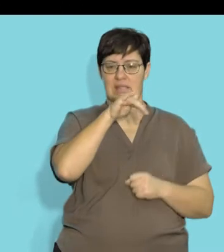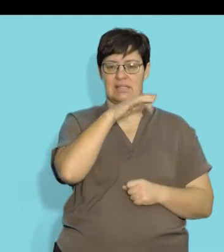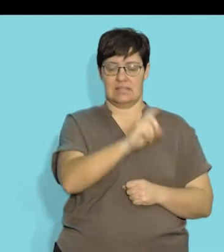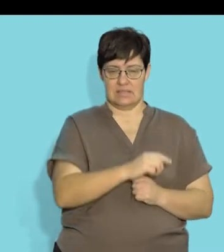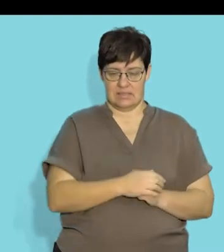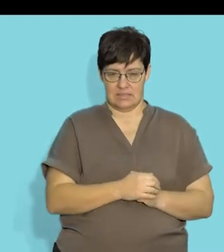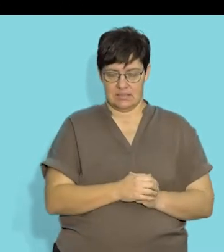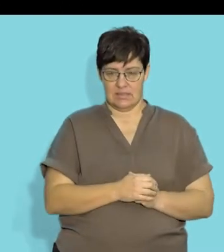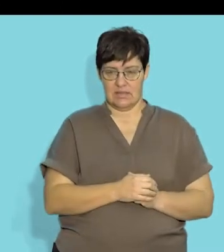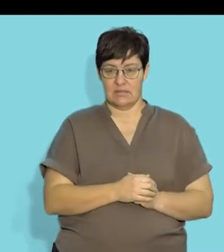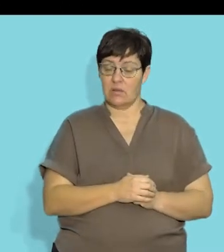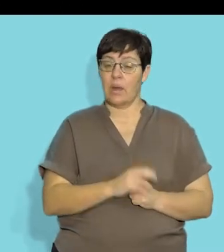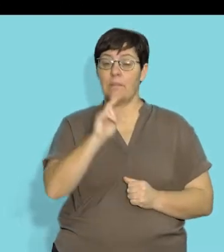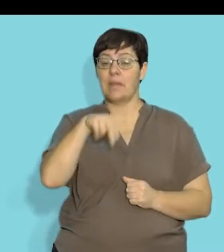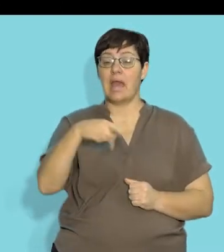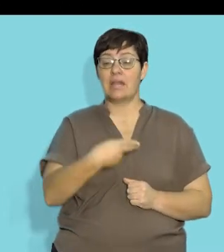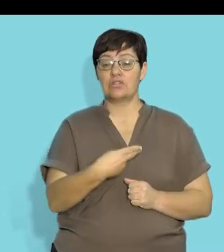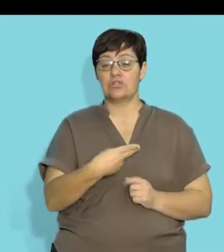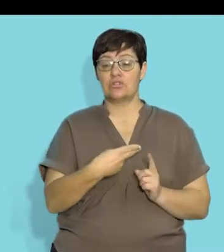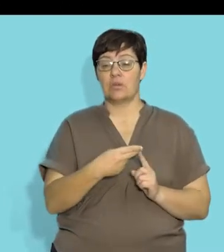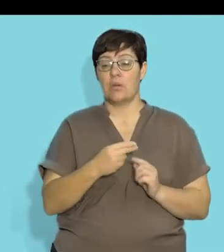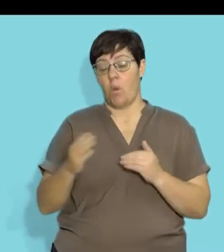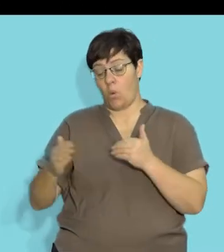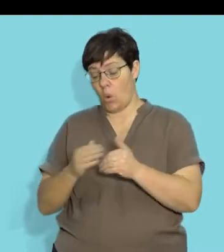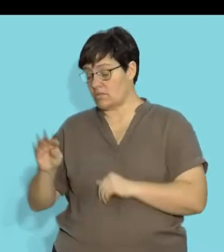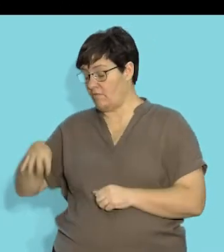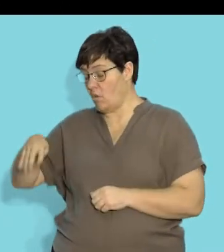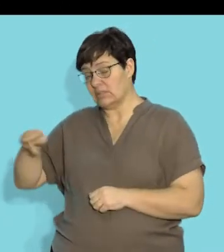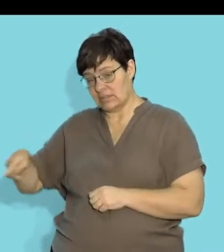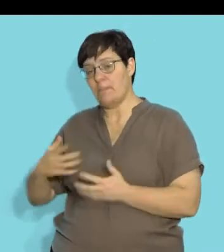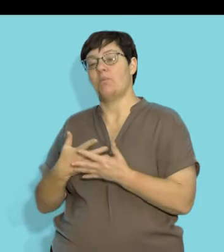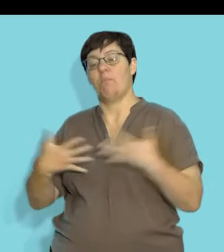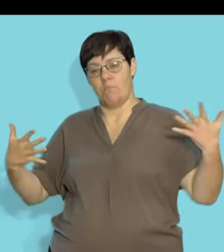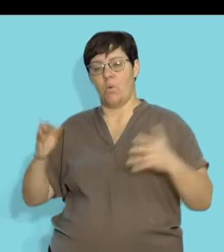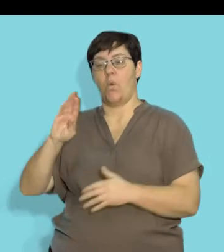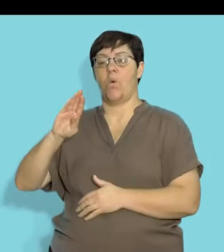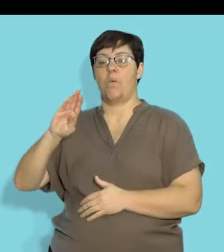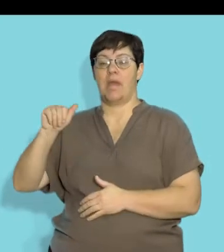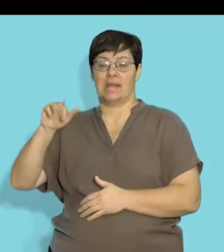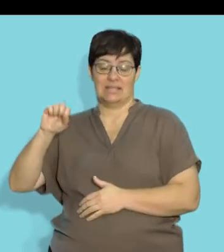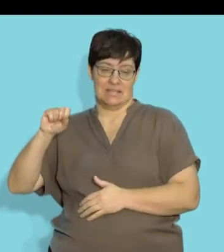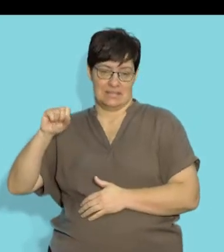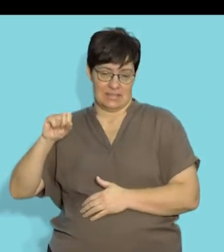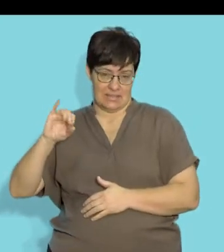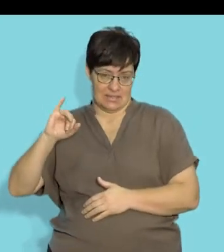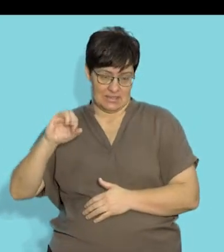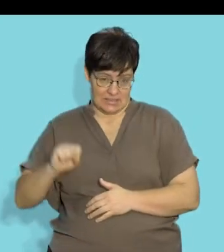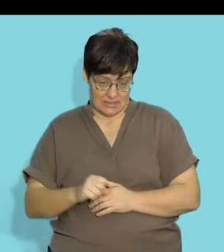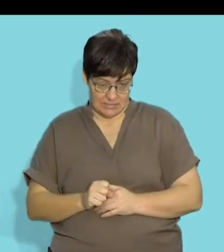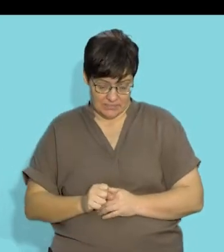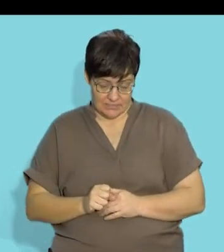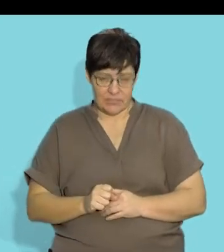acid, while a substance whose pH value is closer to 14 is a